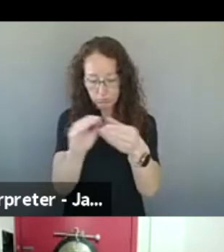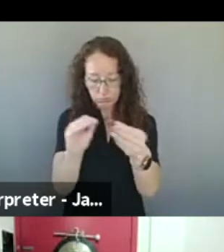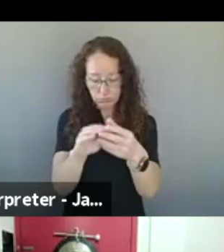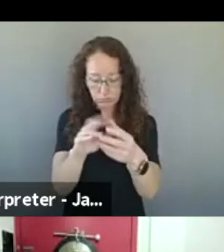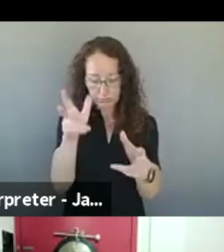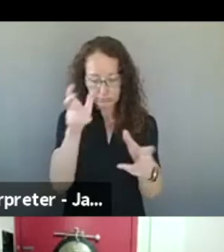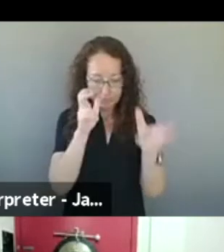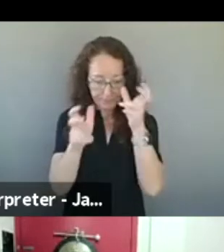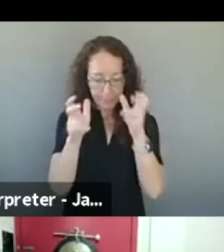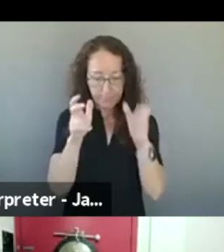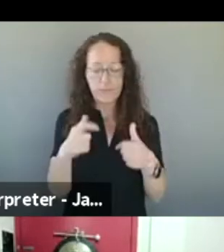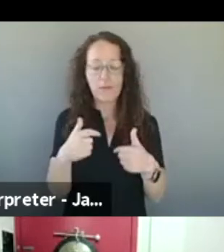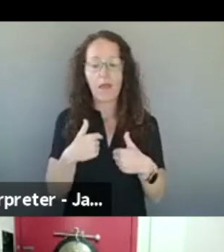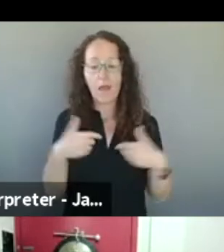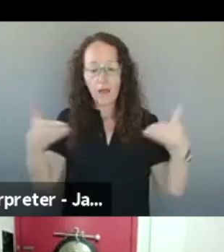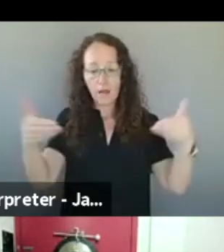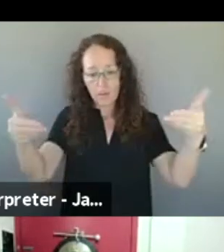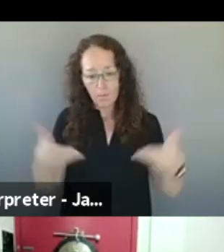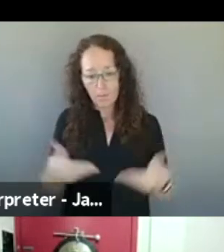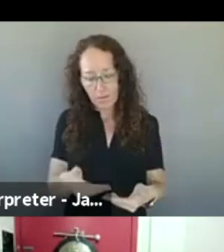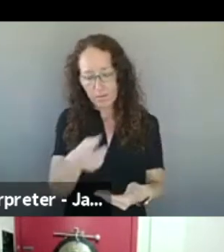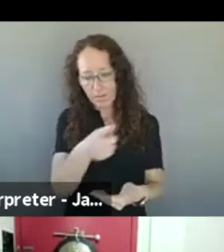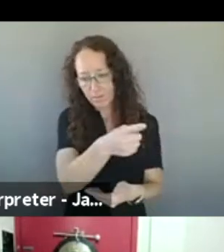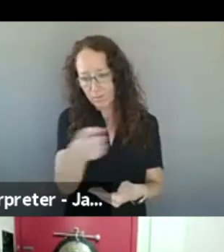I welcome you here.